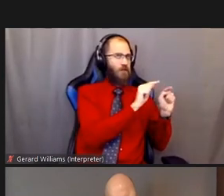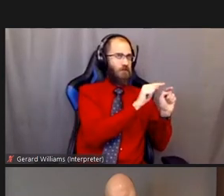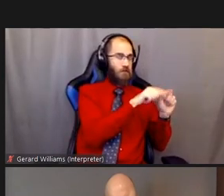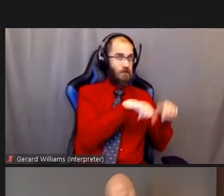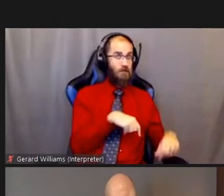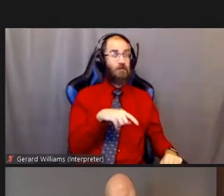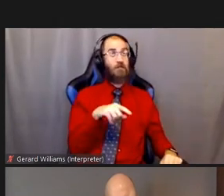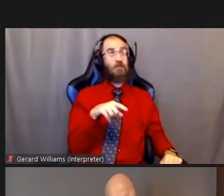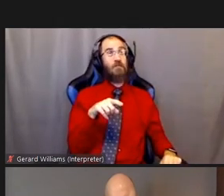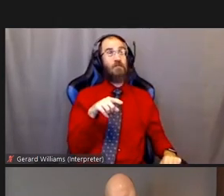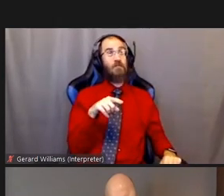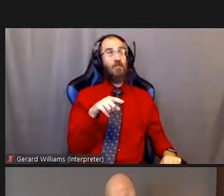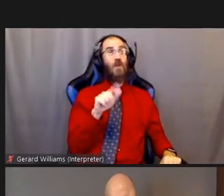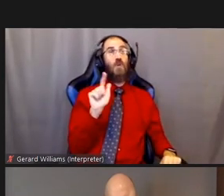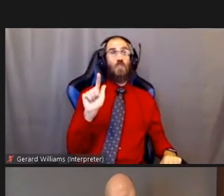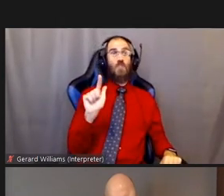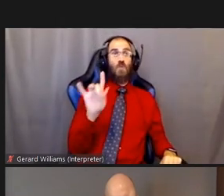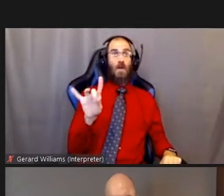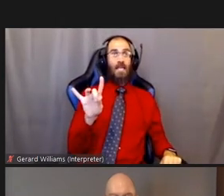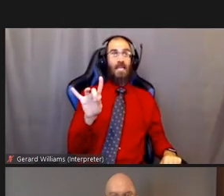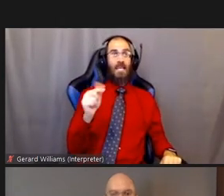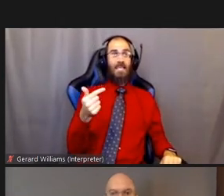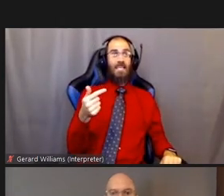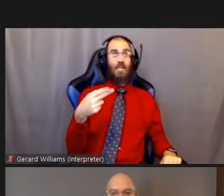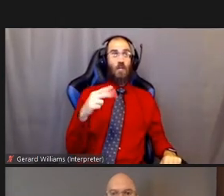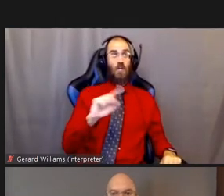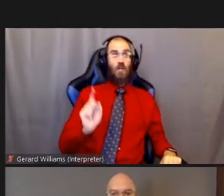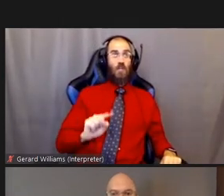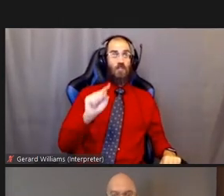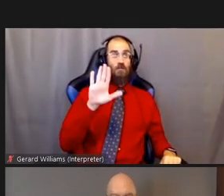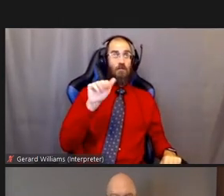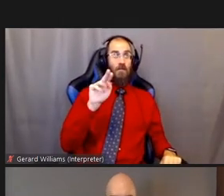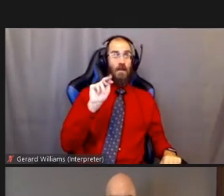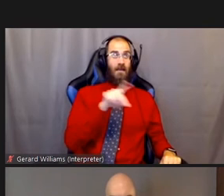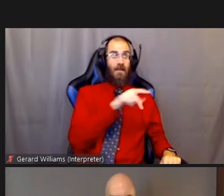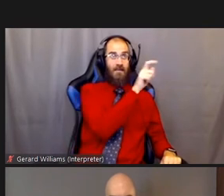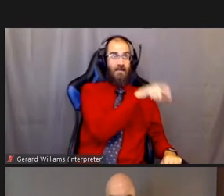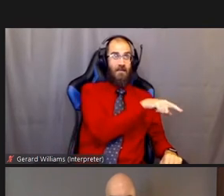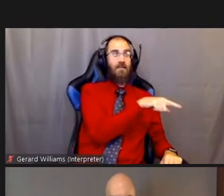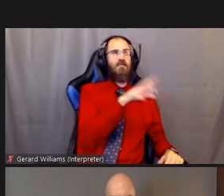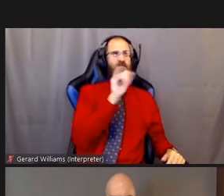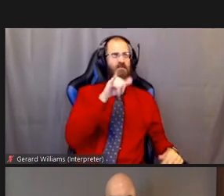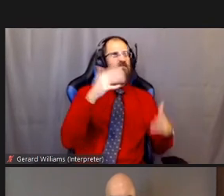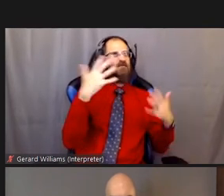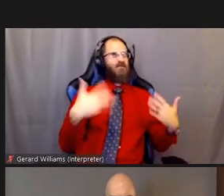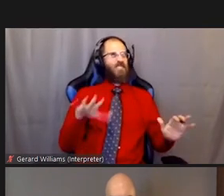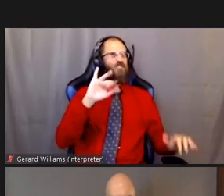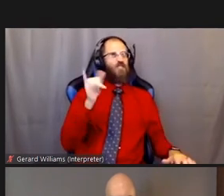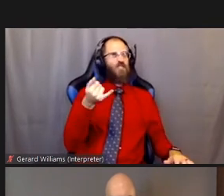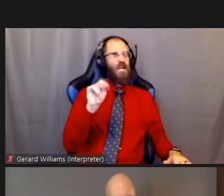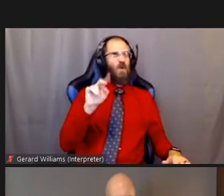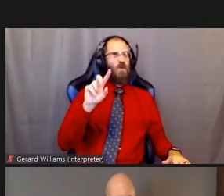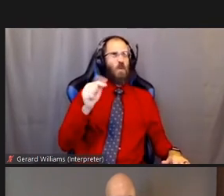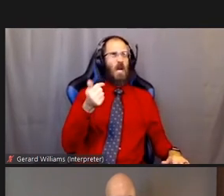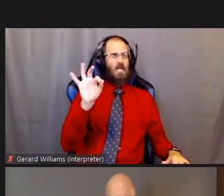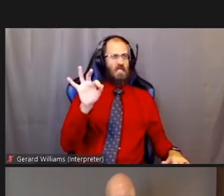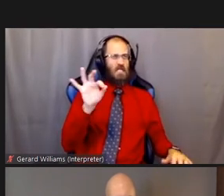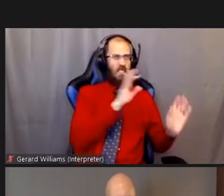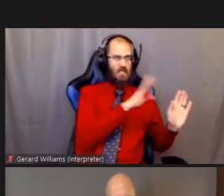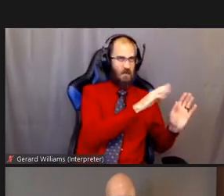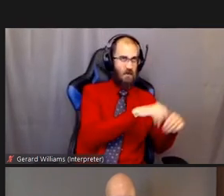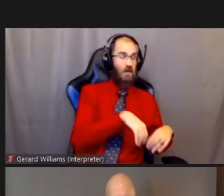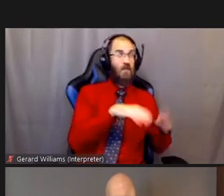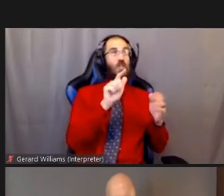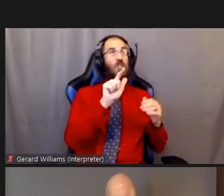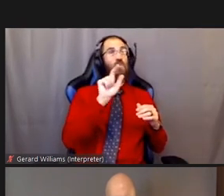Particularly in the 28 gigahertz band, that auction was completed in January 2019. the 24